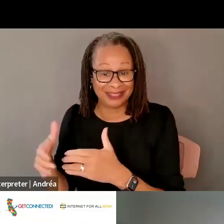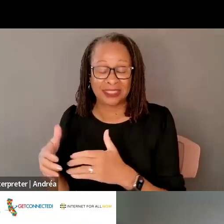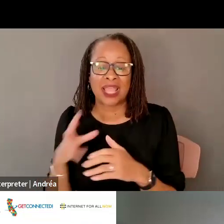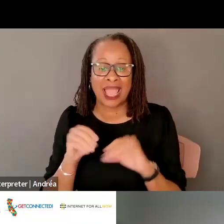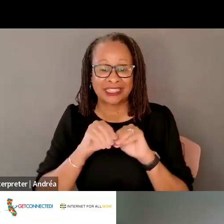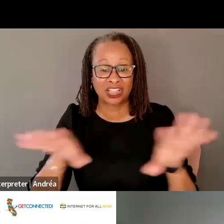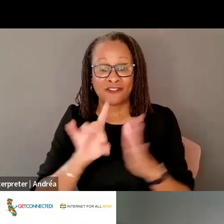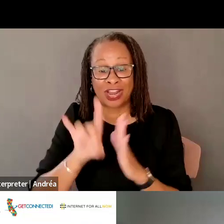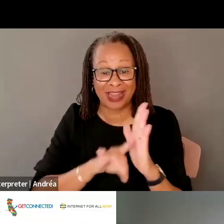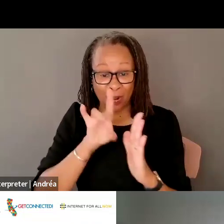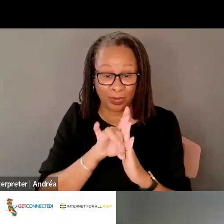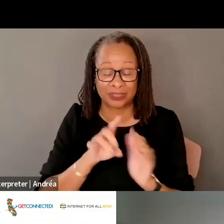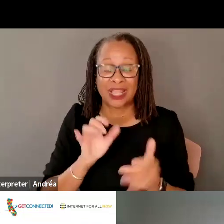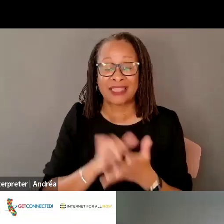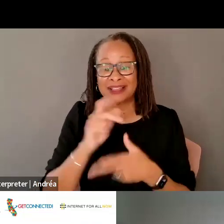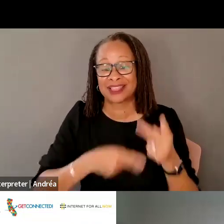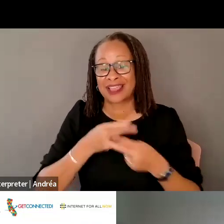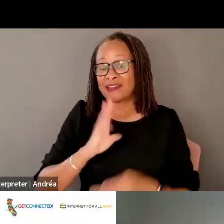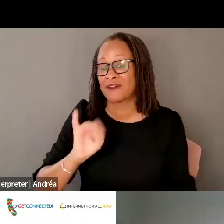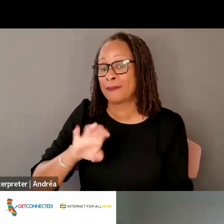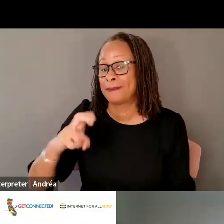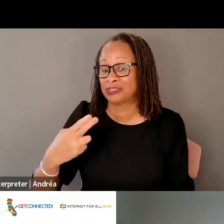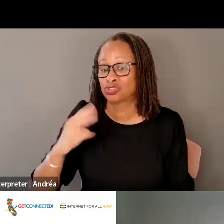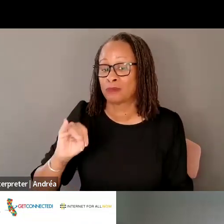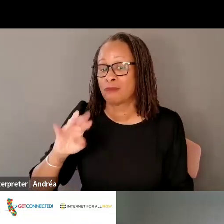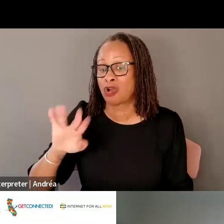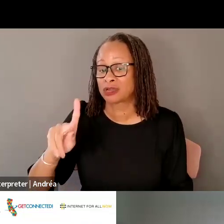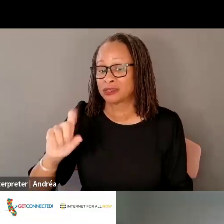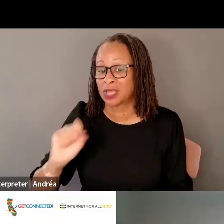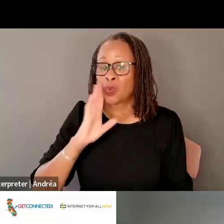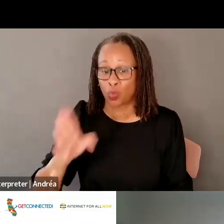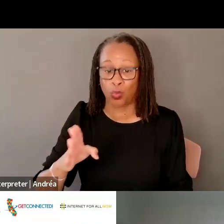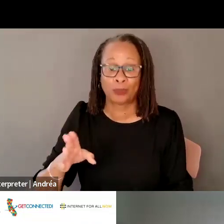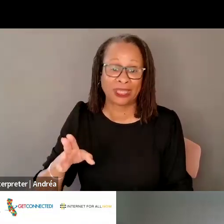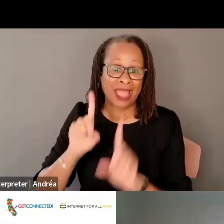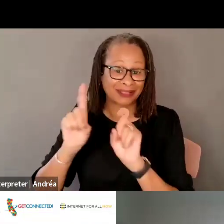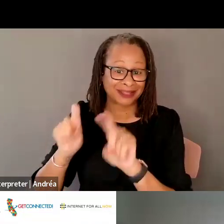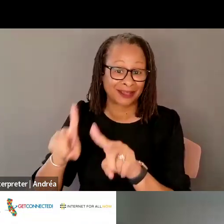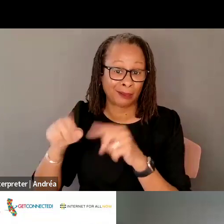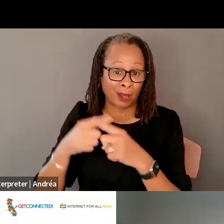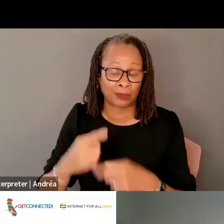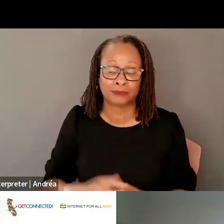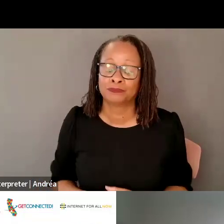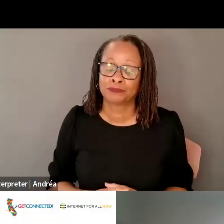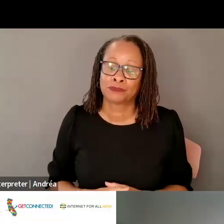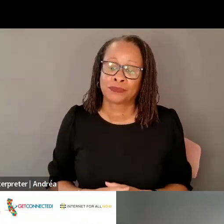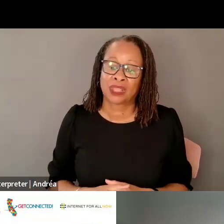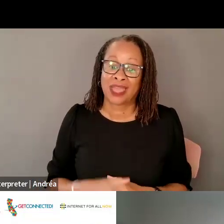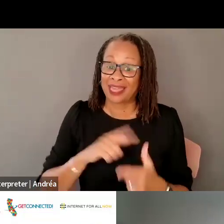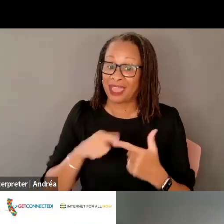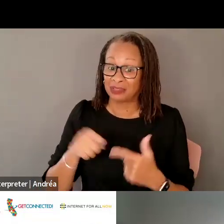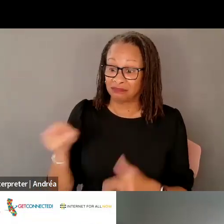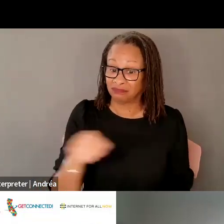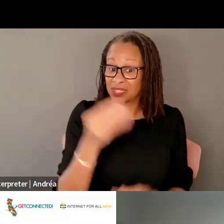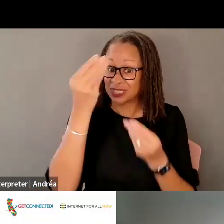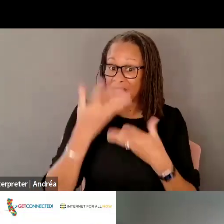deliver 8 hours. So those are the kinds of benchmarks that we'll be asking. And then, you tell us how